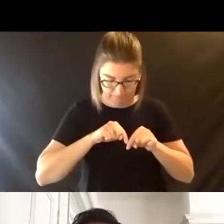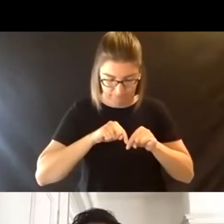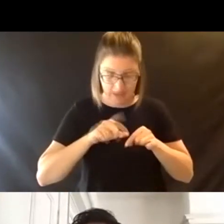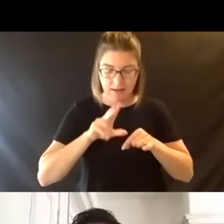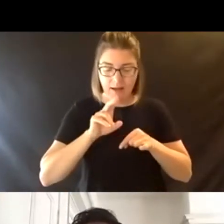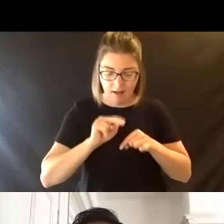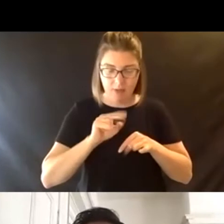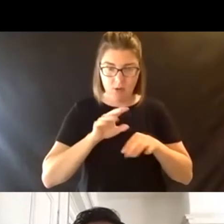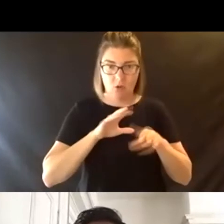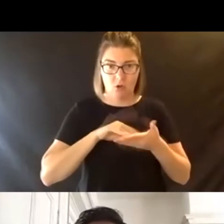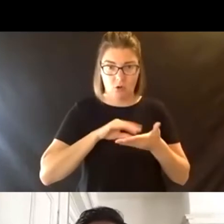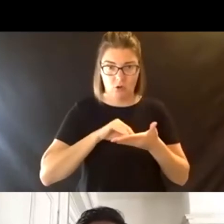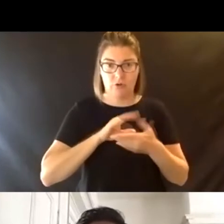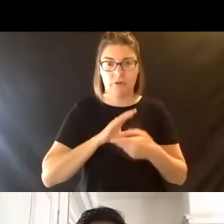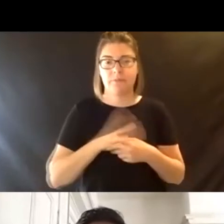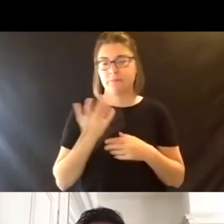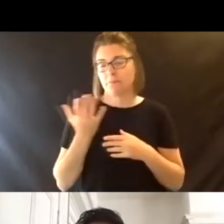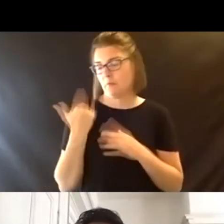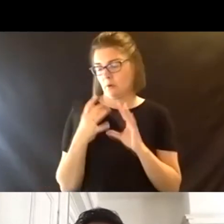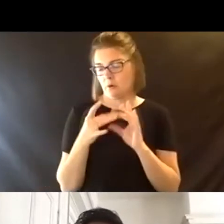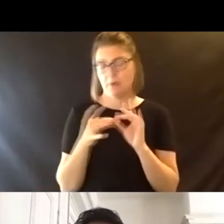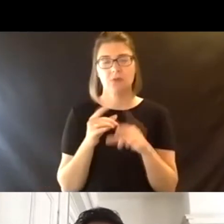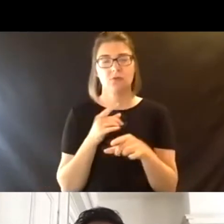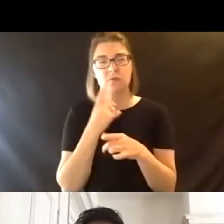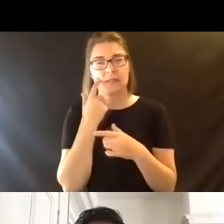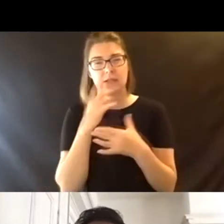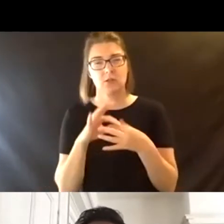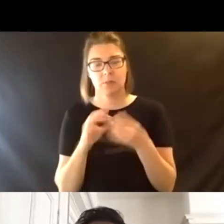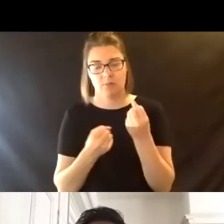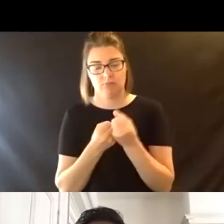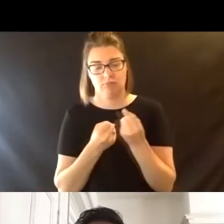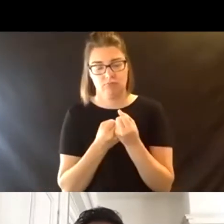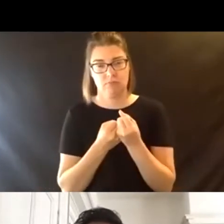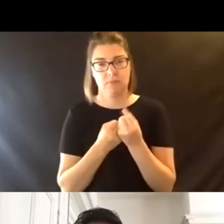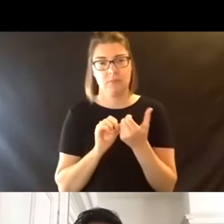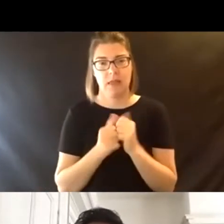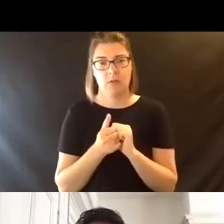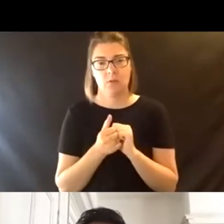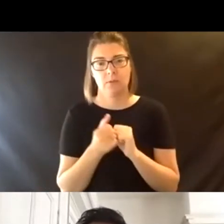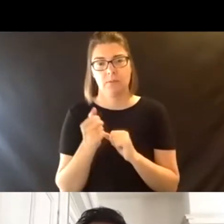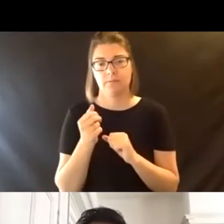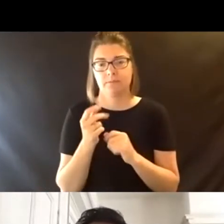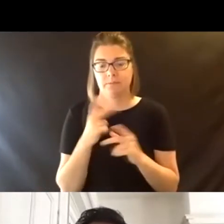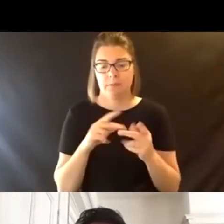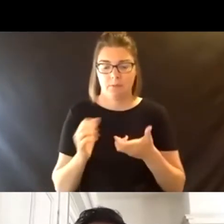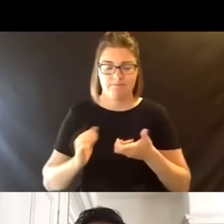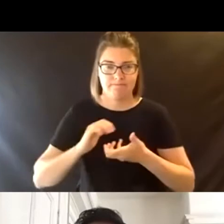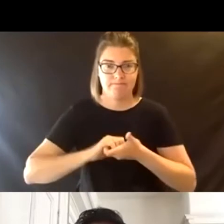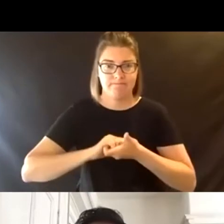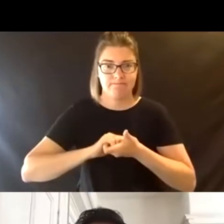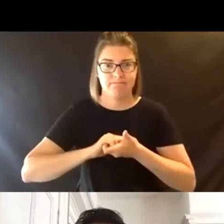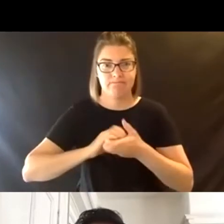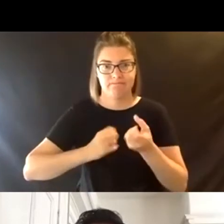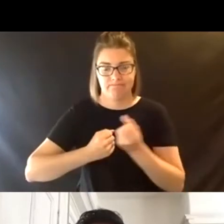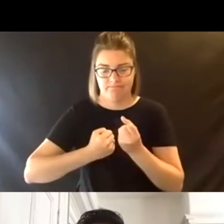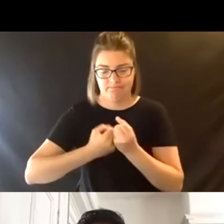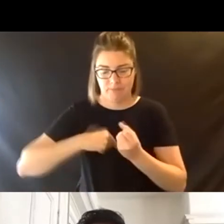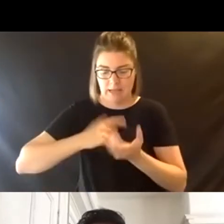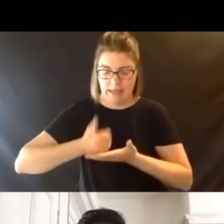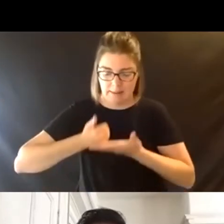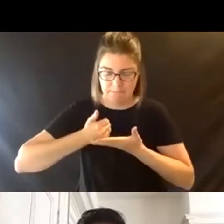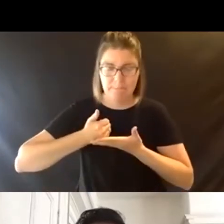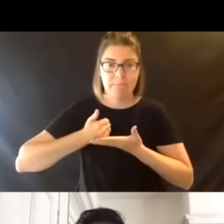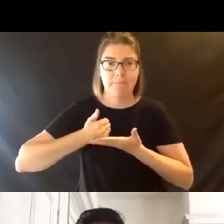I wanted to speak a little bit earlier when you talked about allyship and how can like people, you know, help this